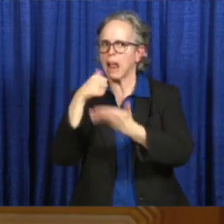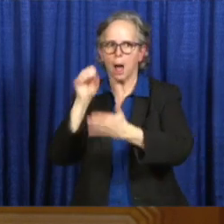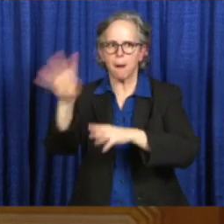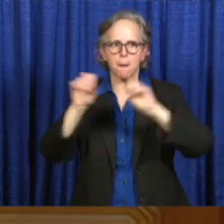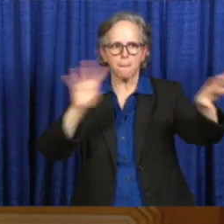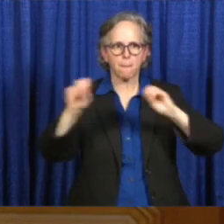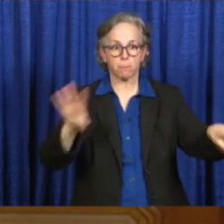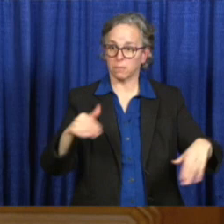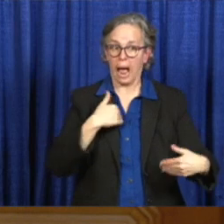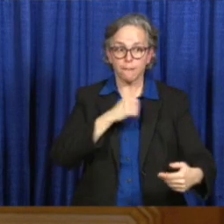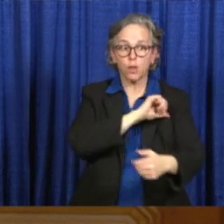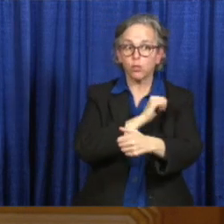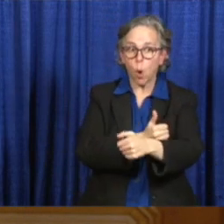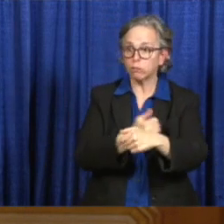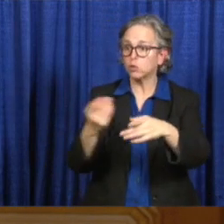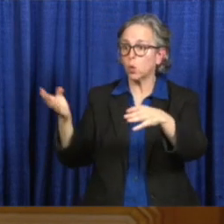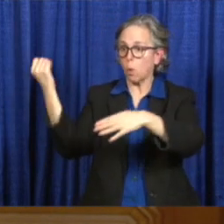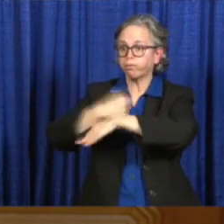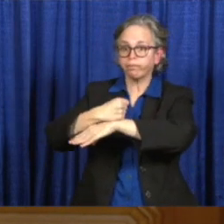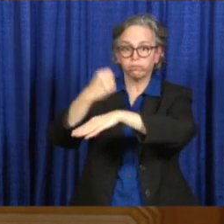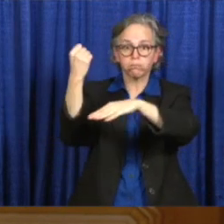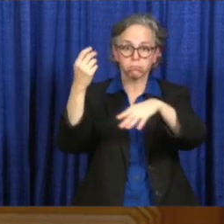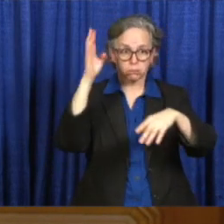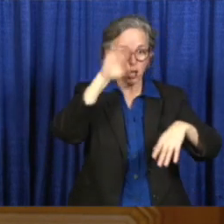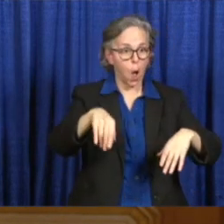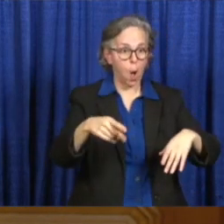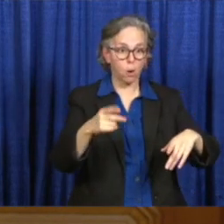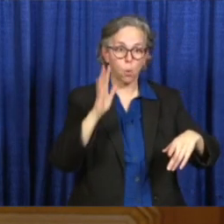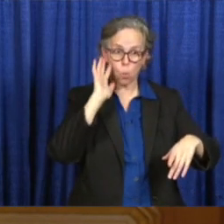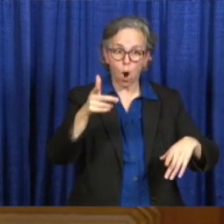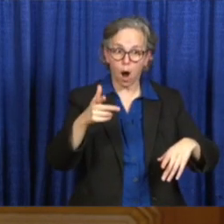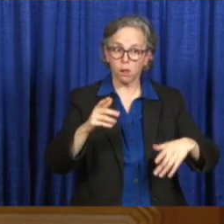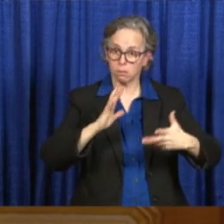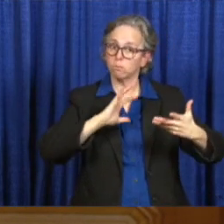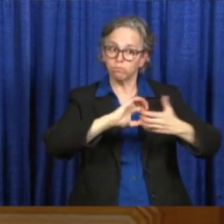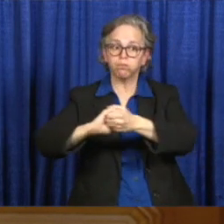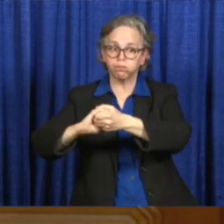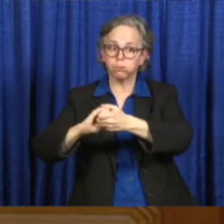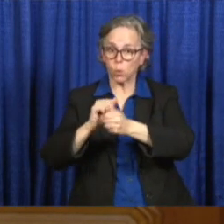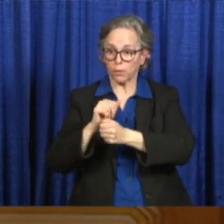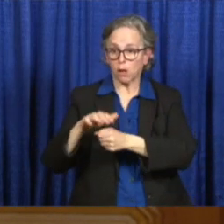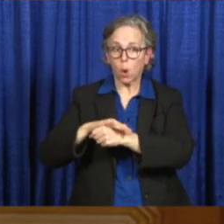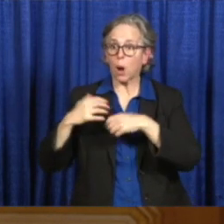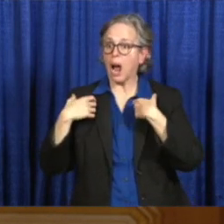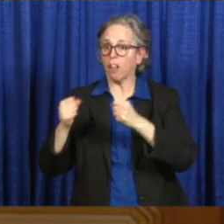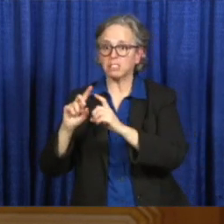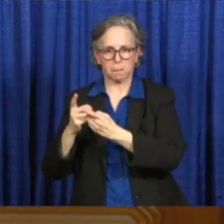in conjunction with the local health department. Many of the cities have health departments. So